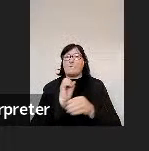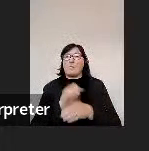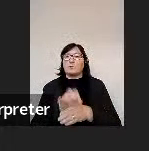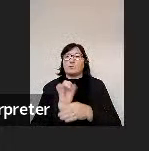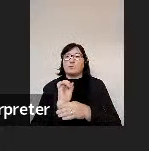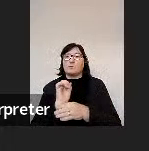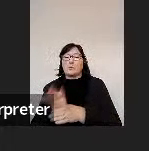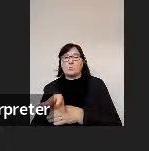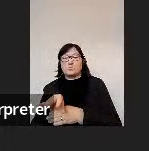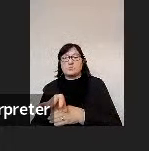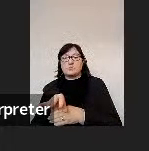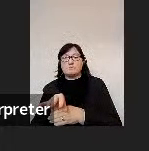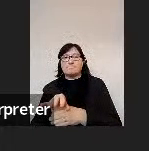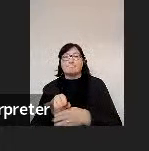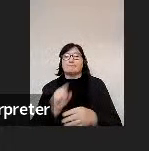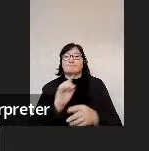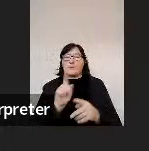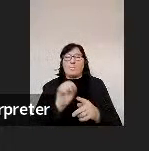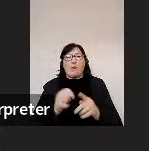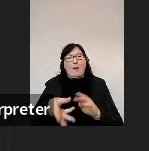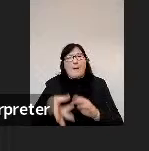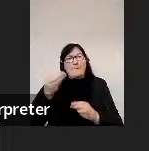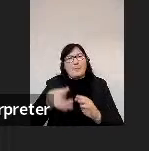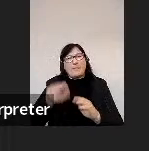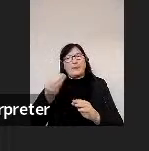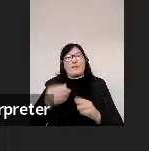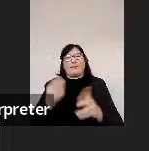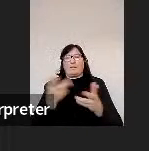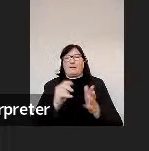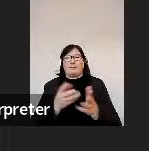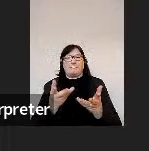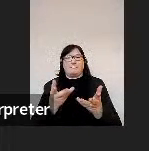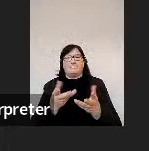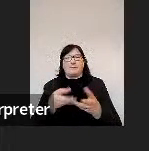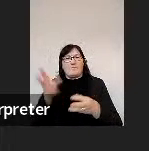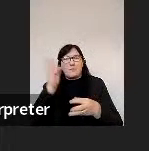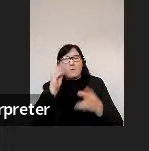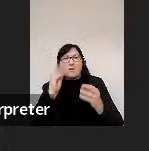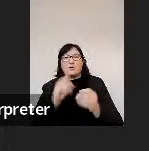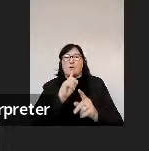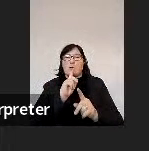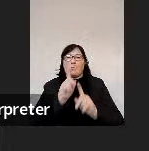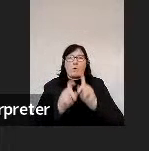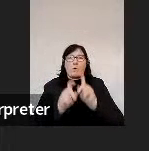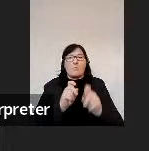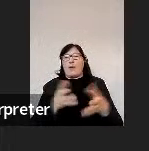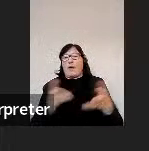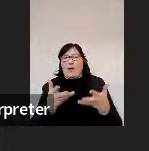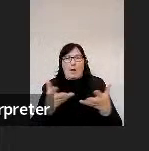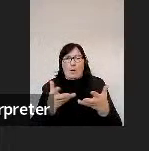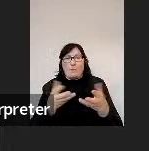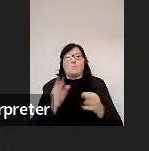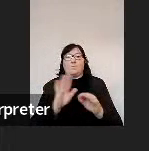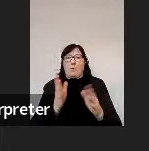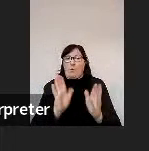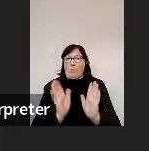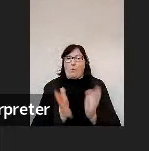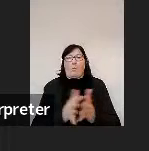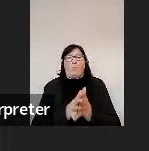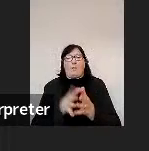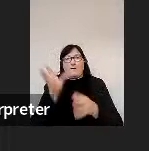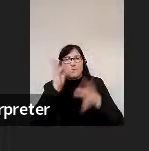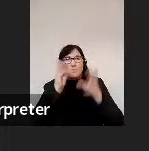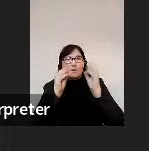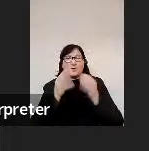publications and update as well as escalations and query procedures. You'll also